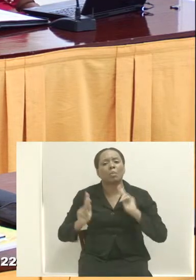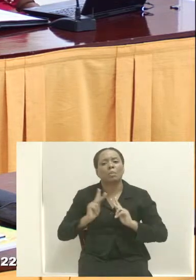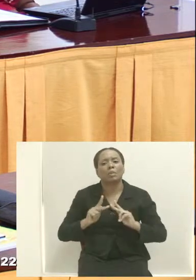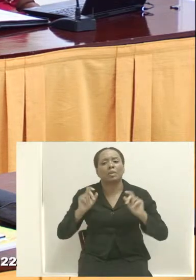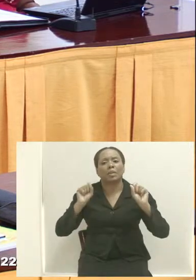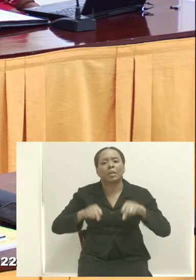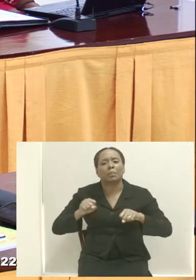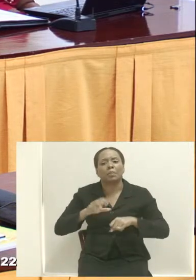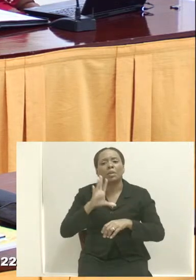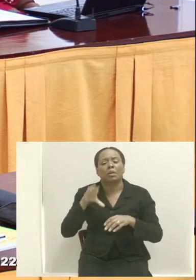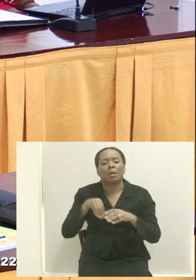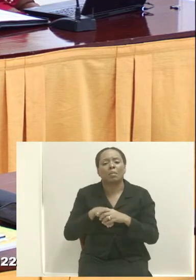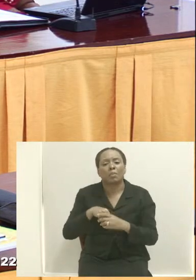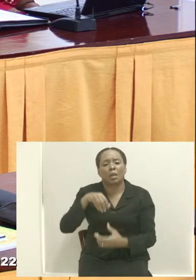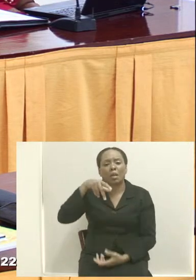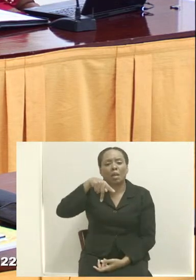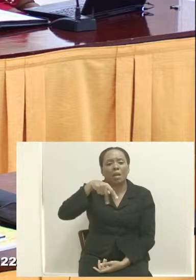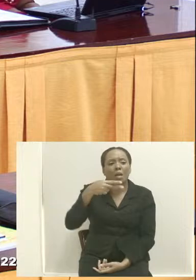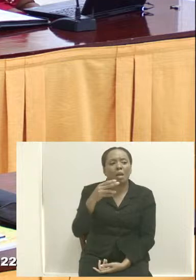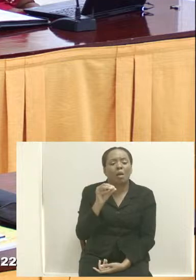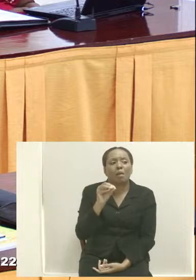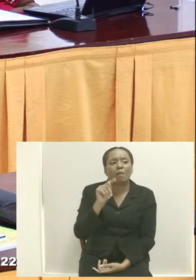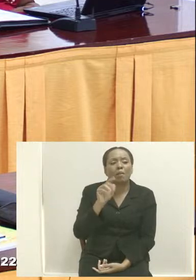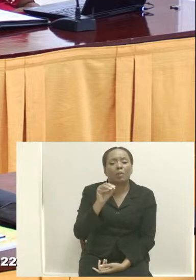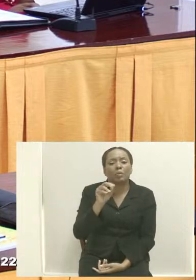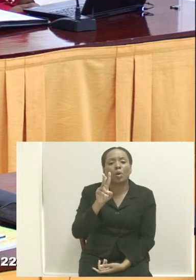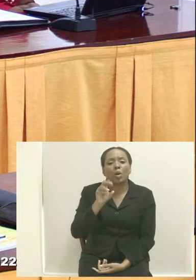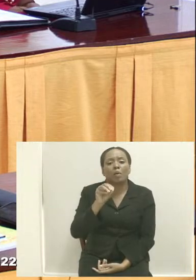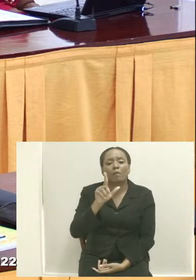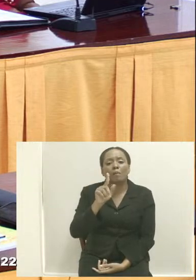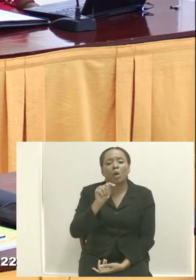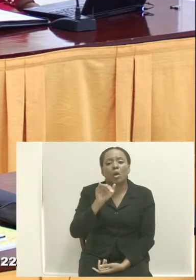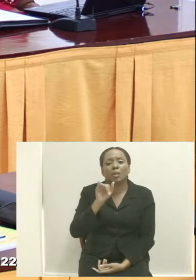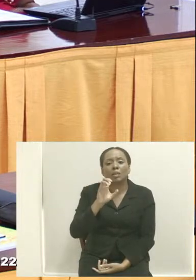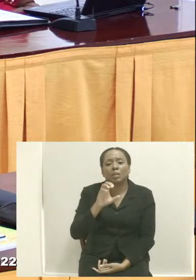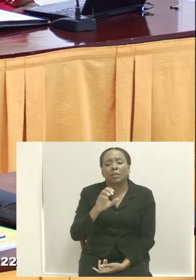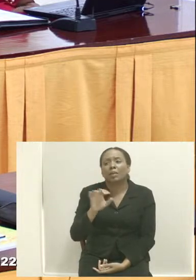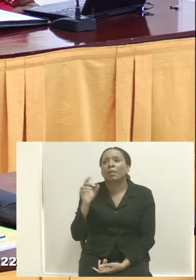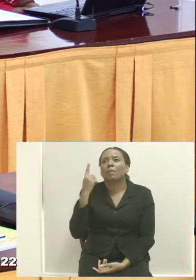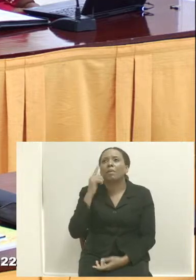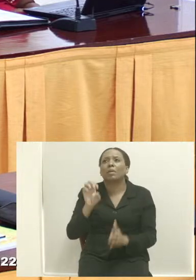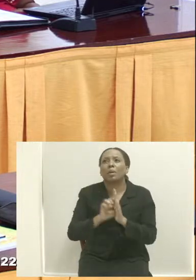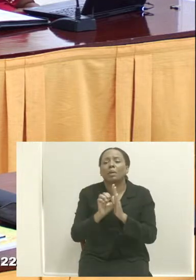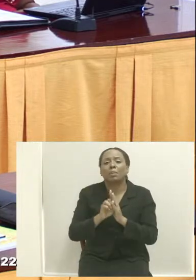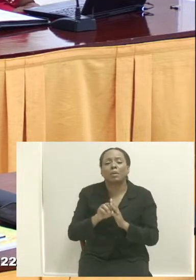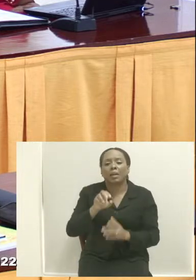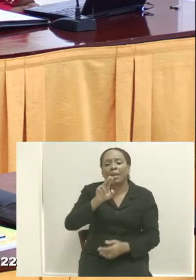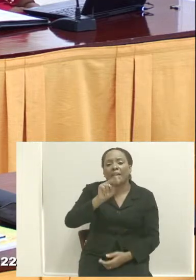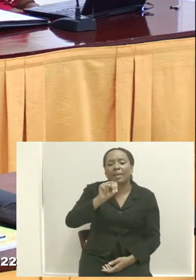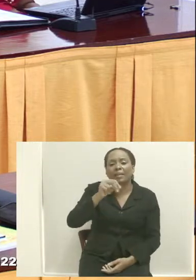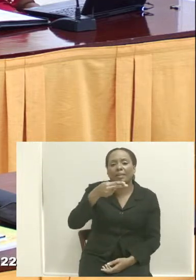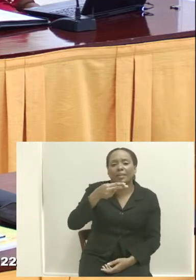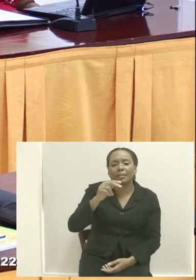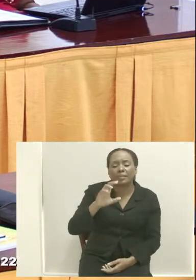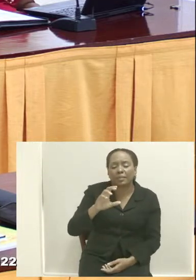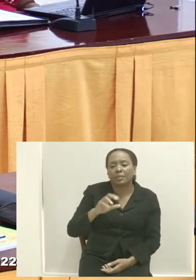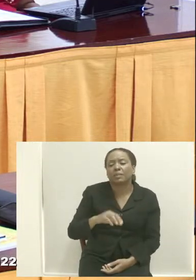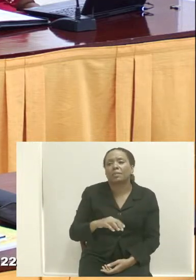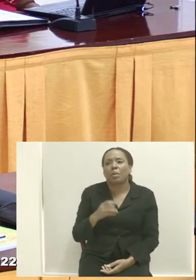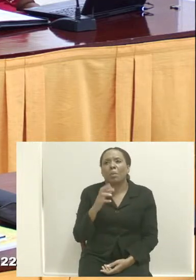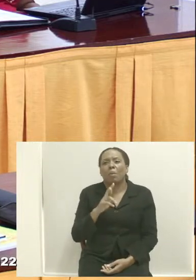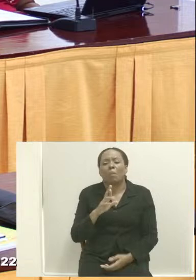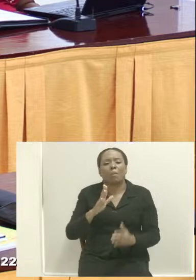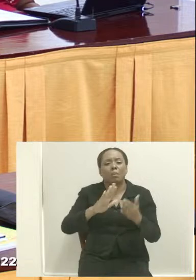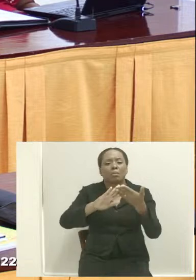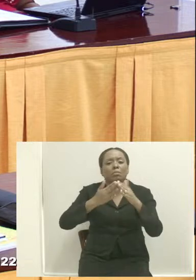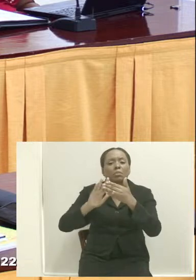on the roofs of NHC units, on the roofs of the homes in village communities all around Barbados. And I think, ma'am, that is the